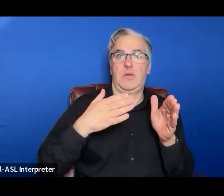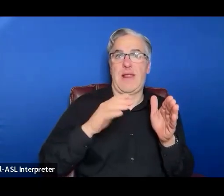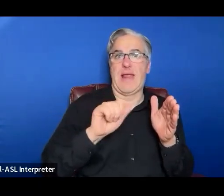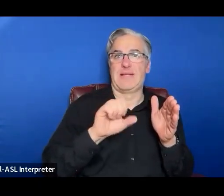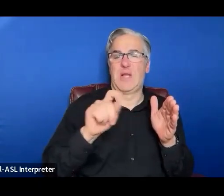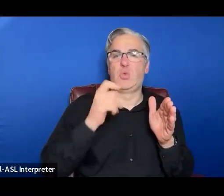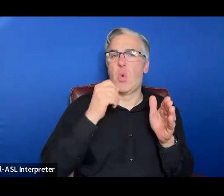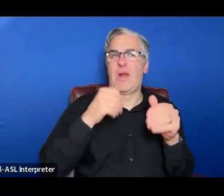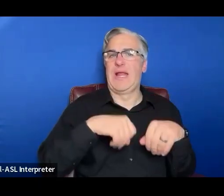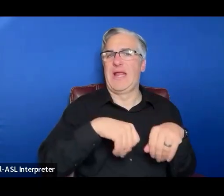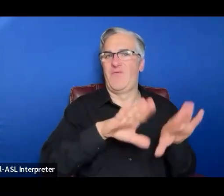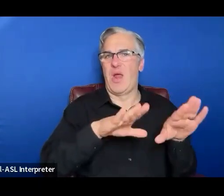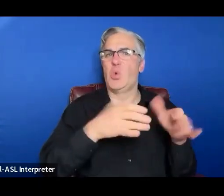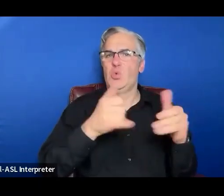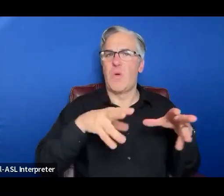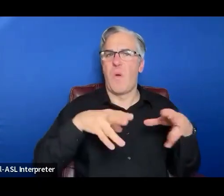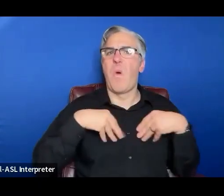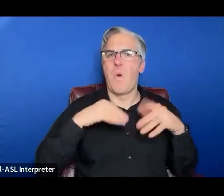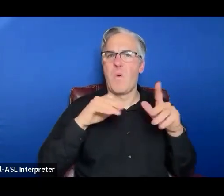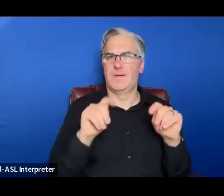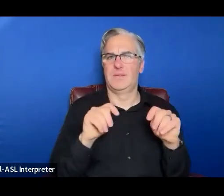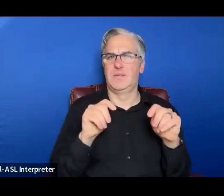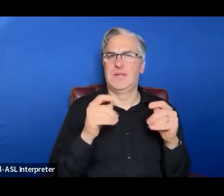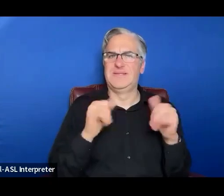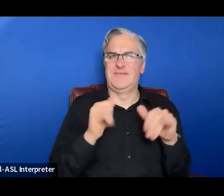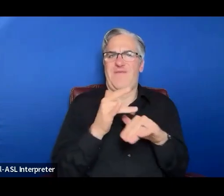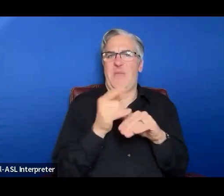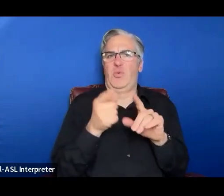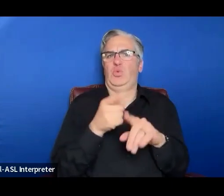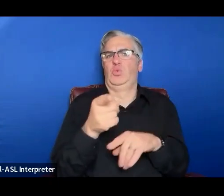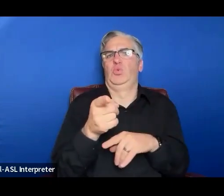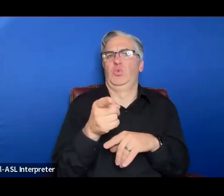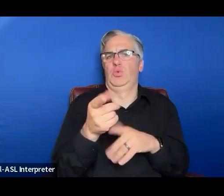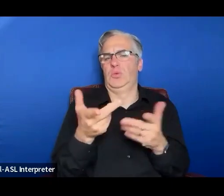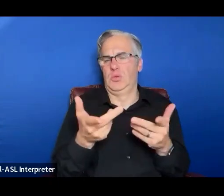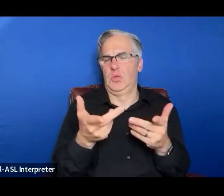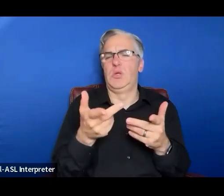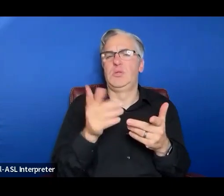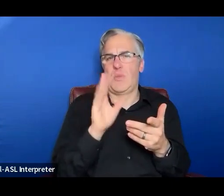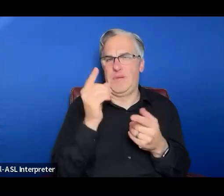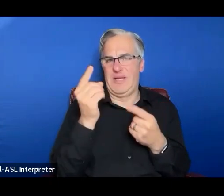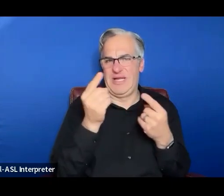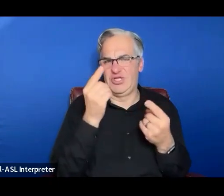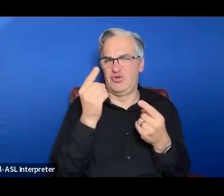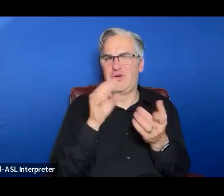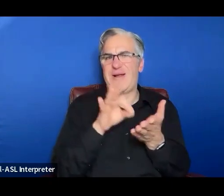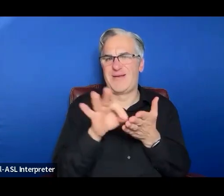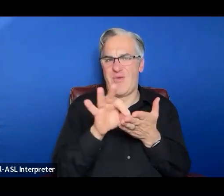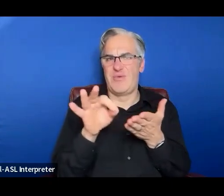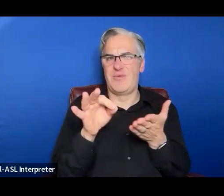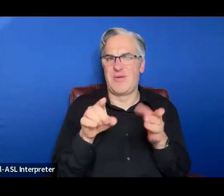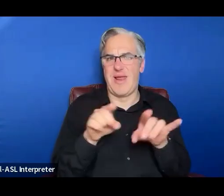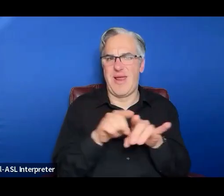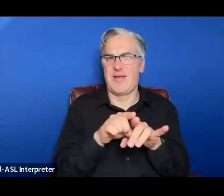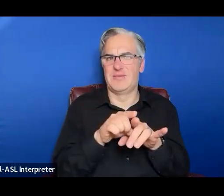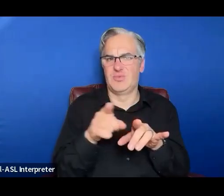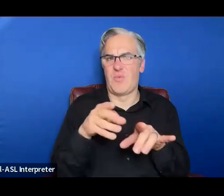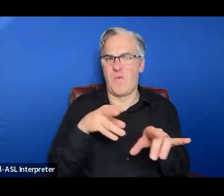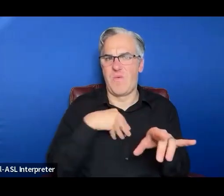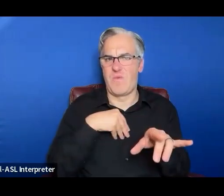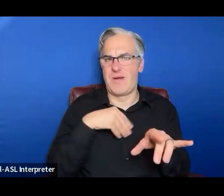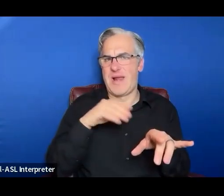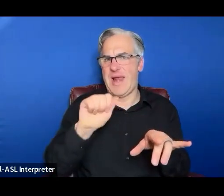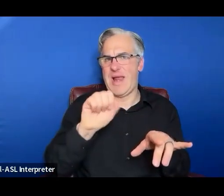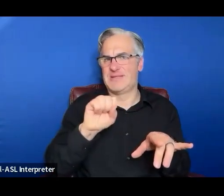it away, you still own it. So it's still available to you. So it's going to be counted. So if your